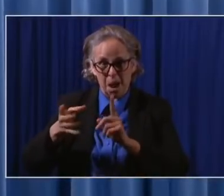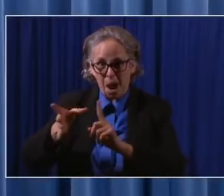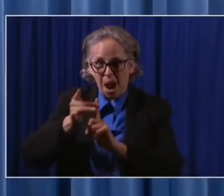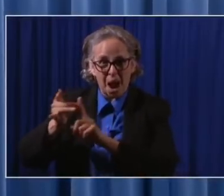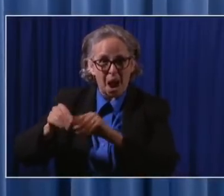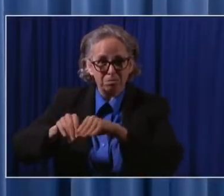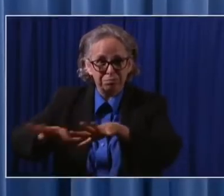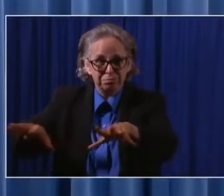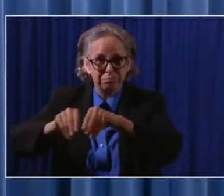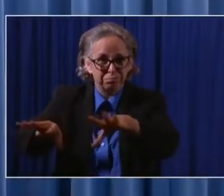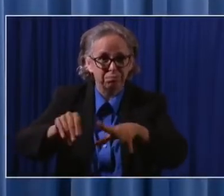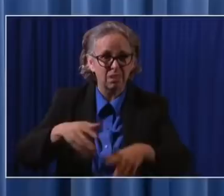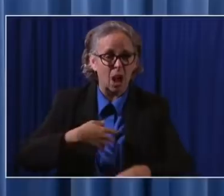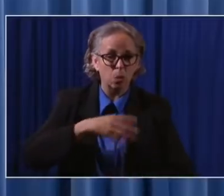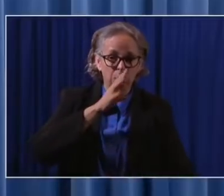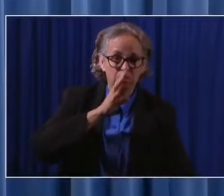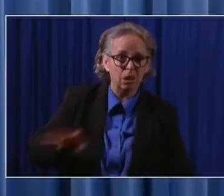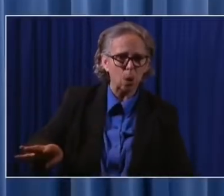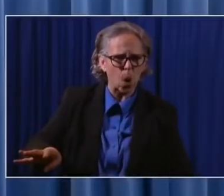occur